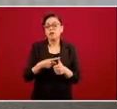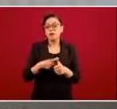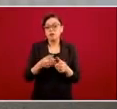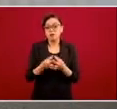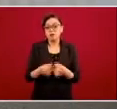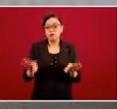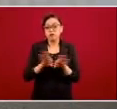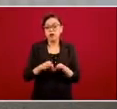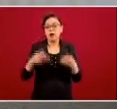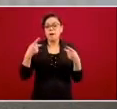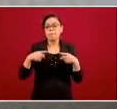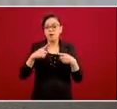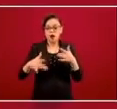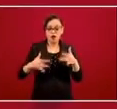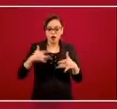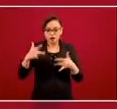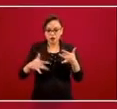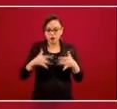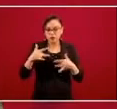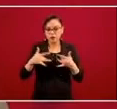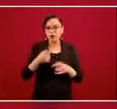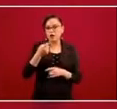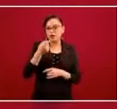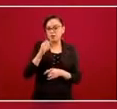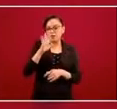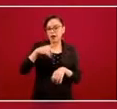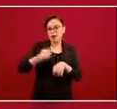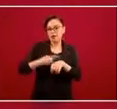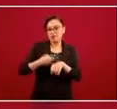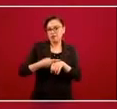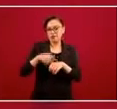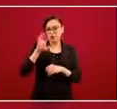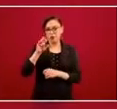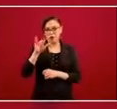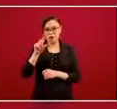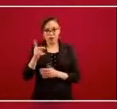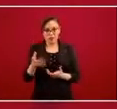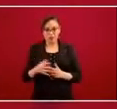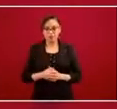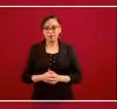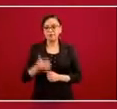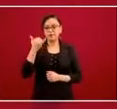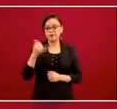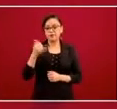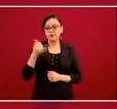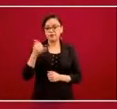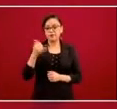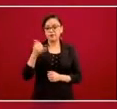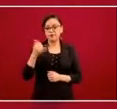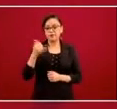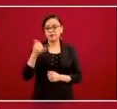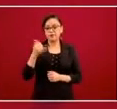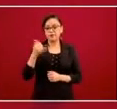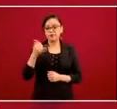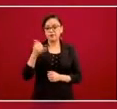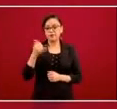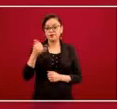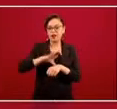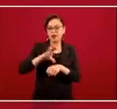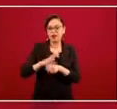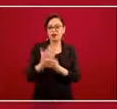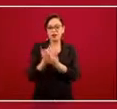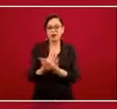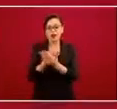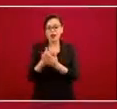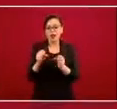interest that these people, that all of us, but especially these people who exhibit mild symptoms, for them to stay at home, because in